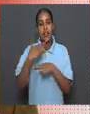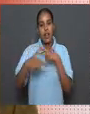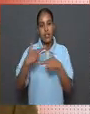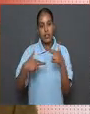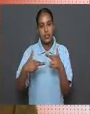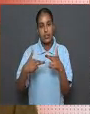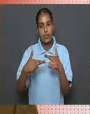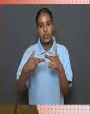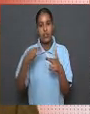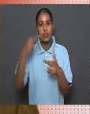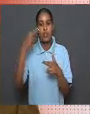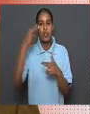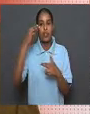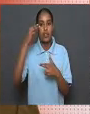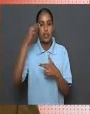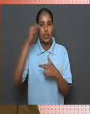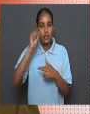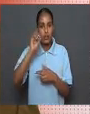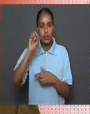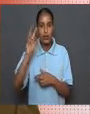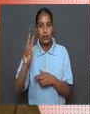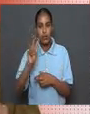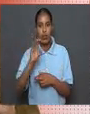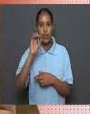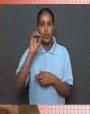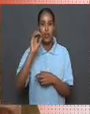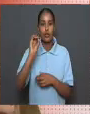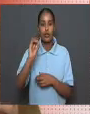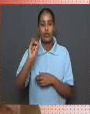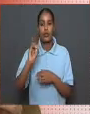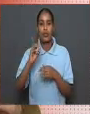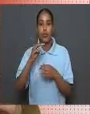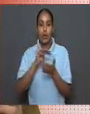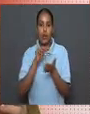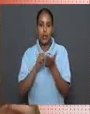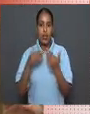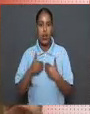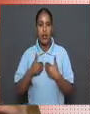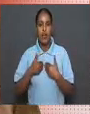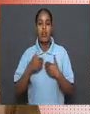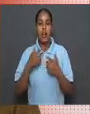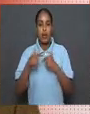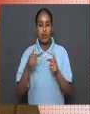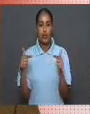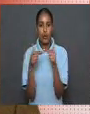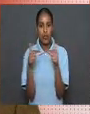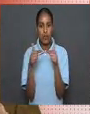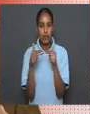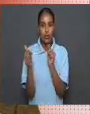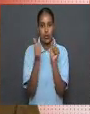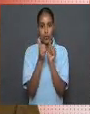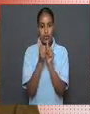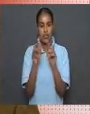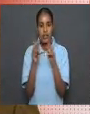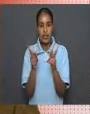the reaction that sulfur dioxide and oxygen molecules have when they come into contact